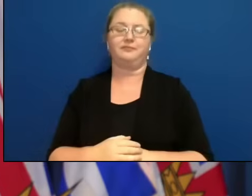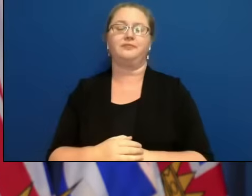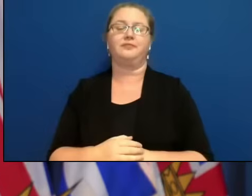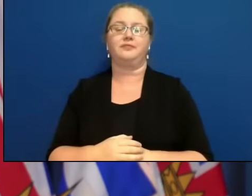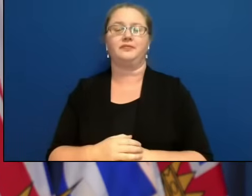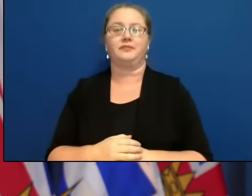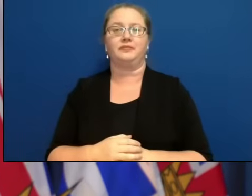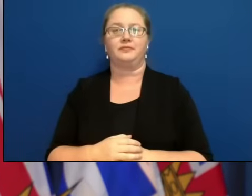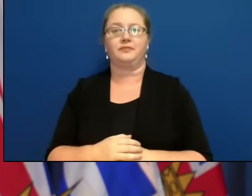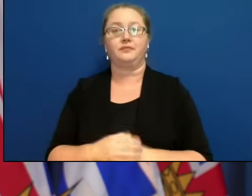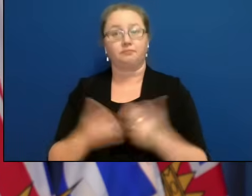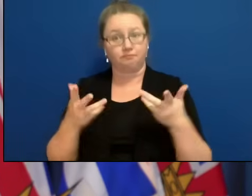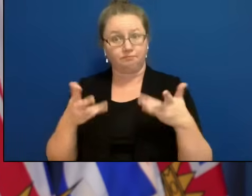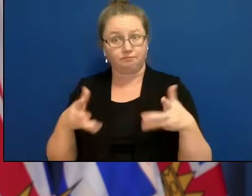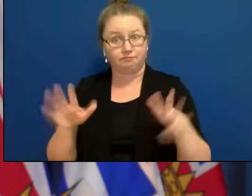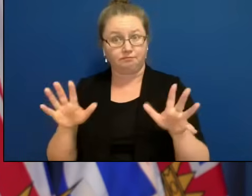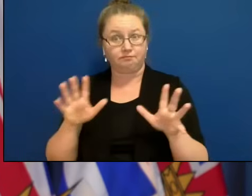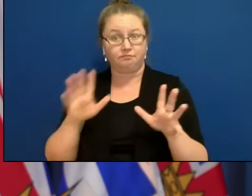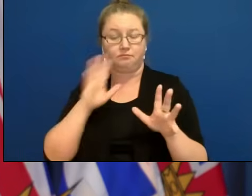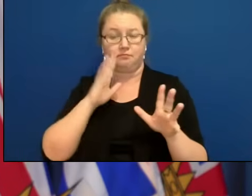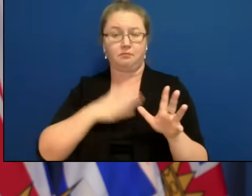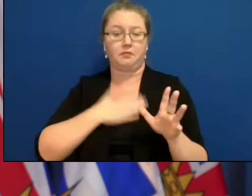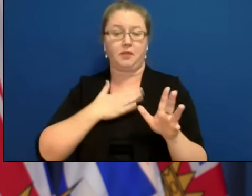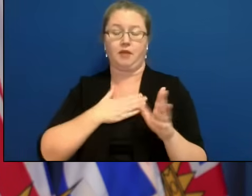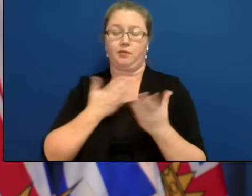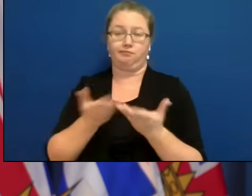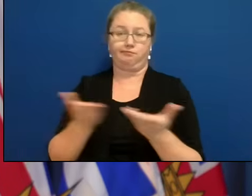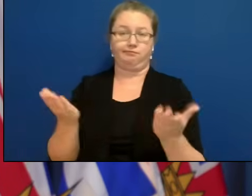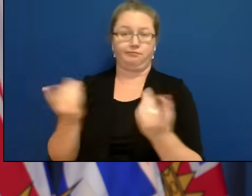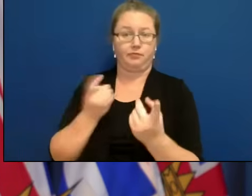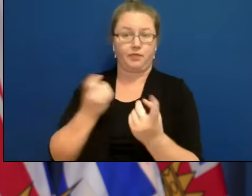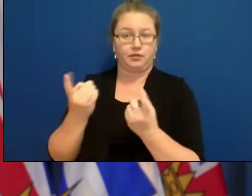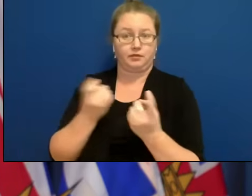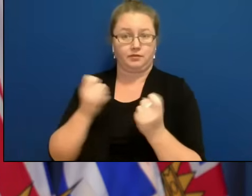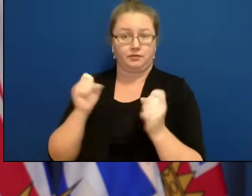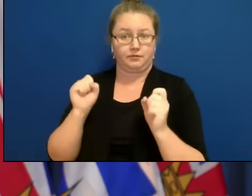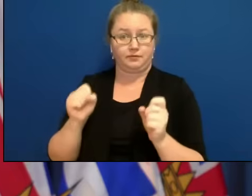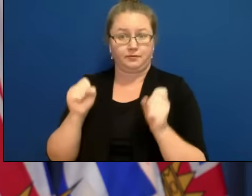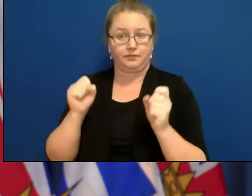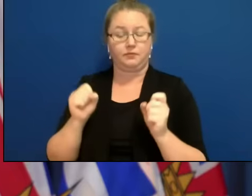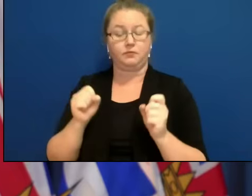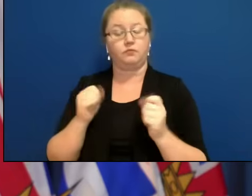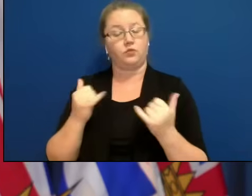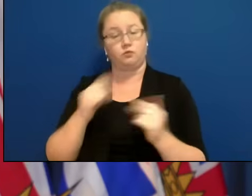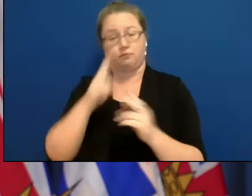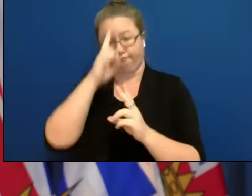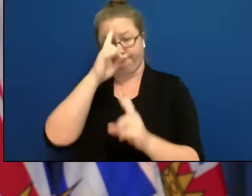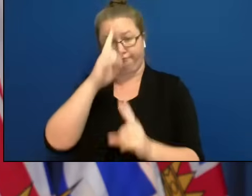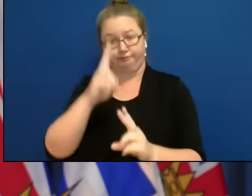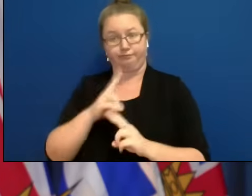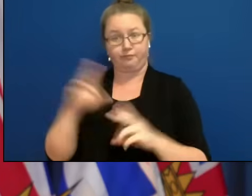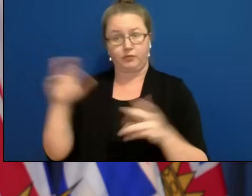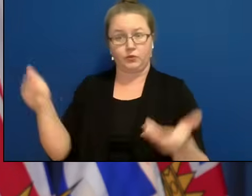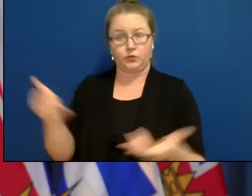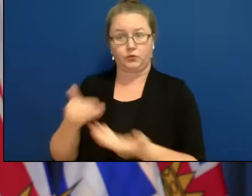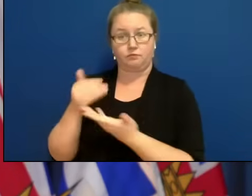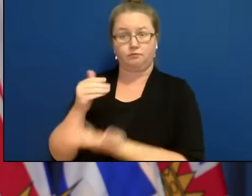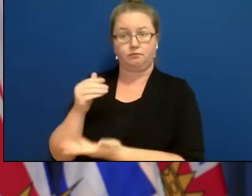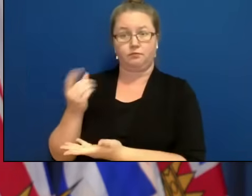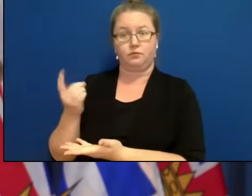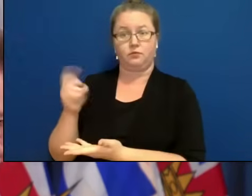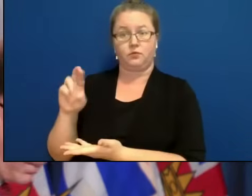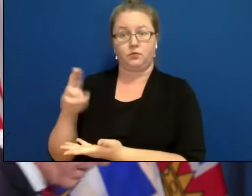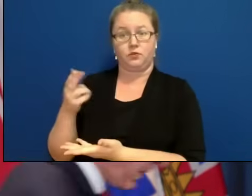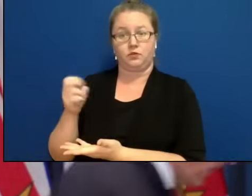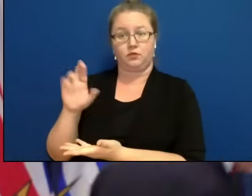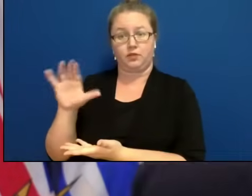and then after that we're willing to take, of course, quite a few questions as well. So with that, it's my honor to introduce Dr. Bonnie Henry.